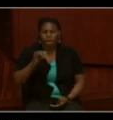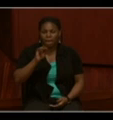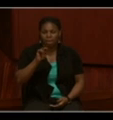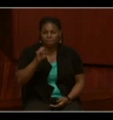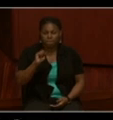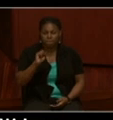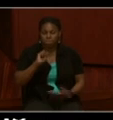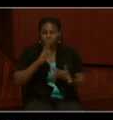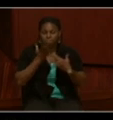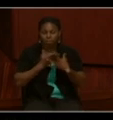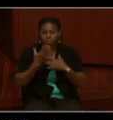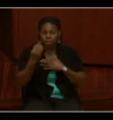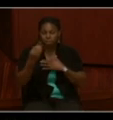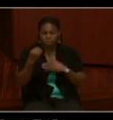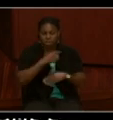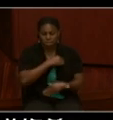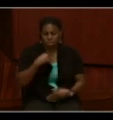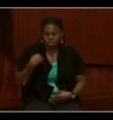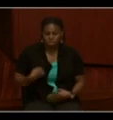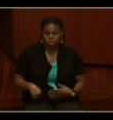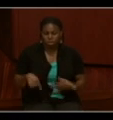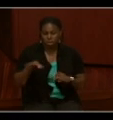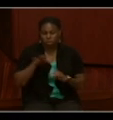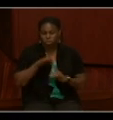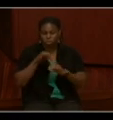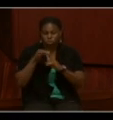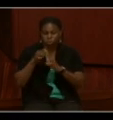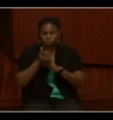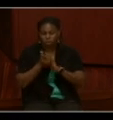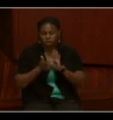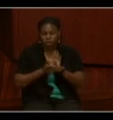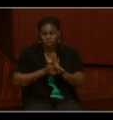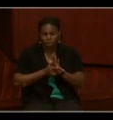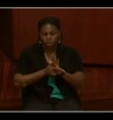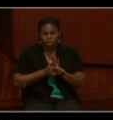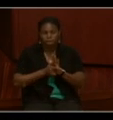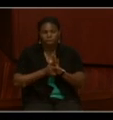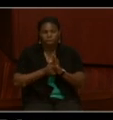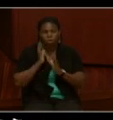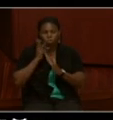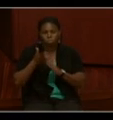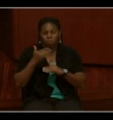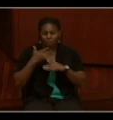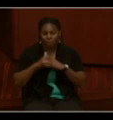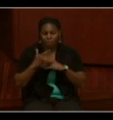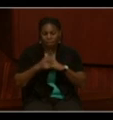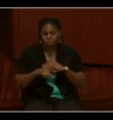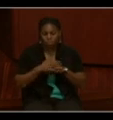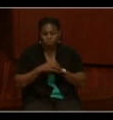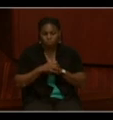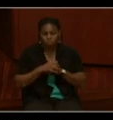files outside the Chinese Exclusion Act, especially interrogations, be available?